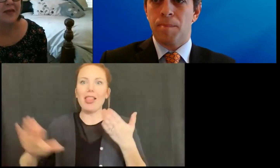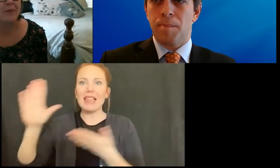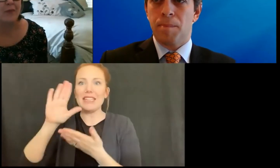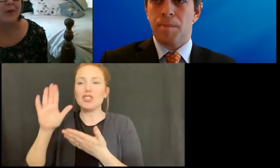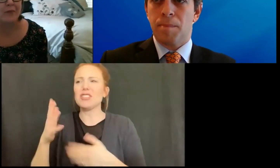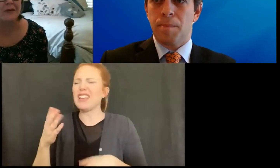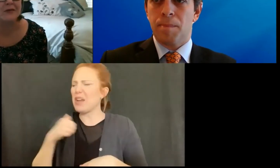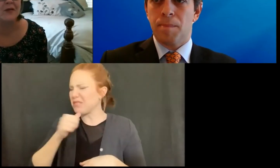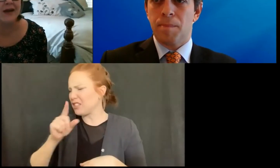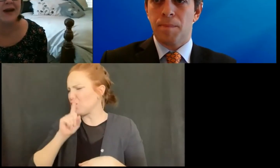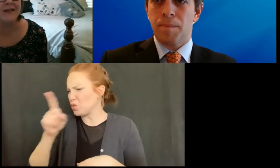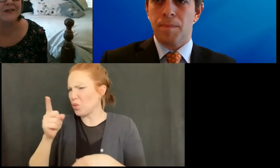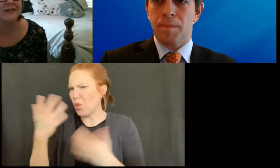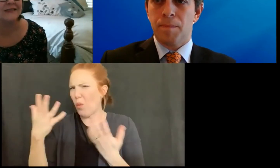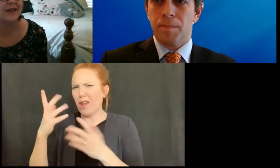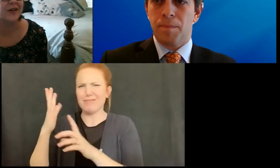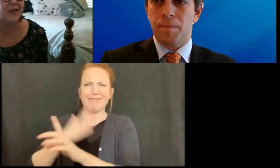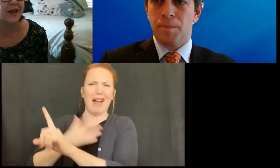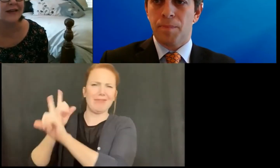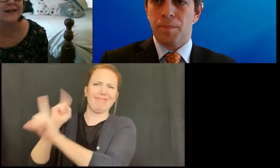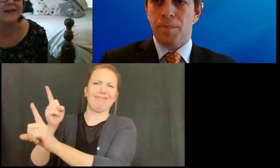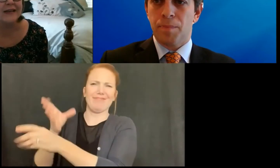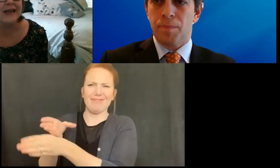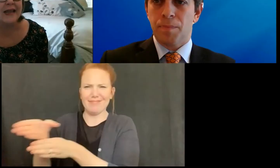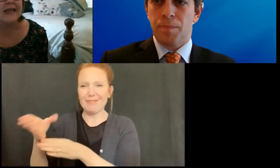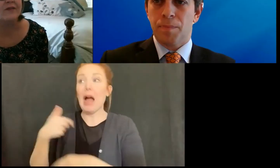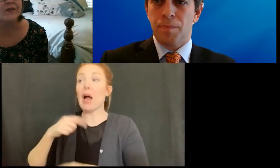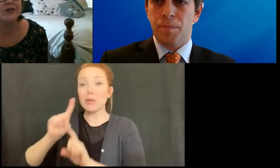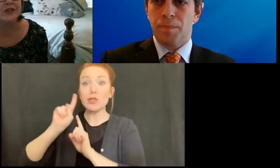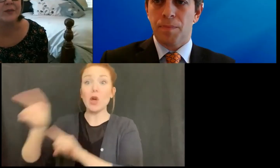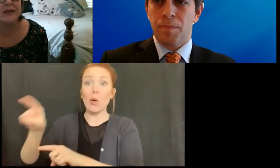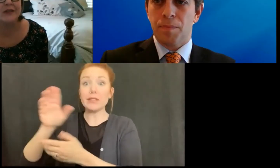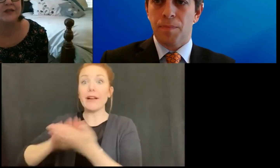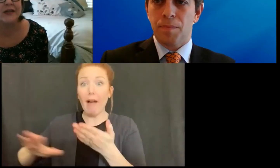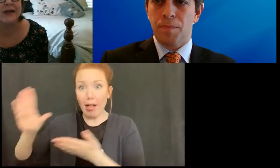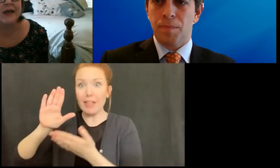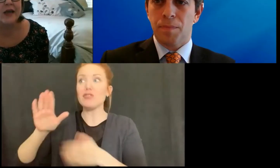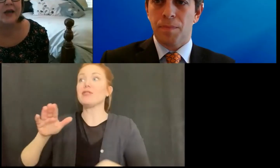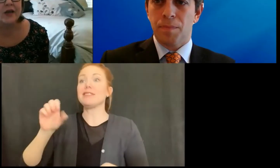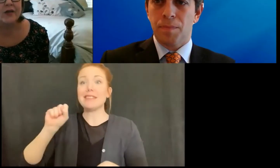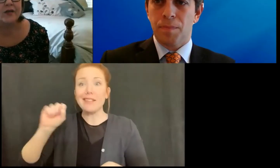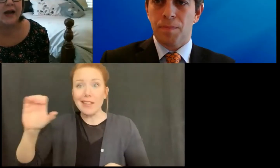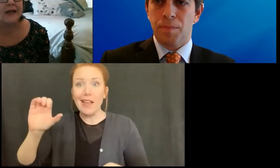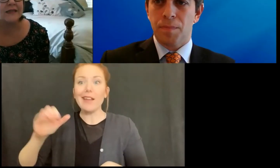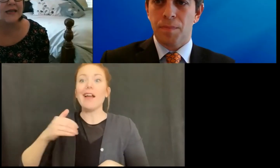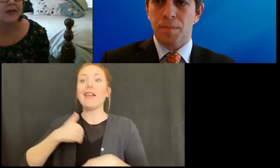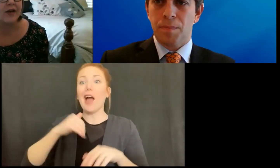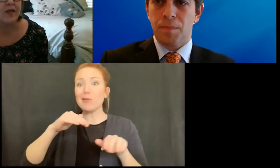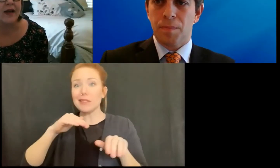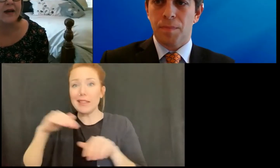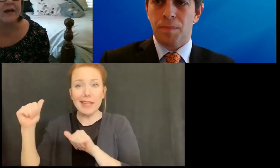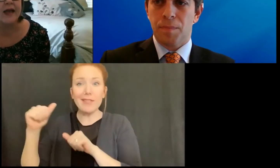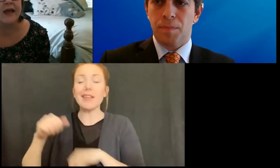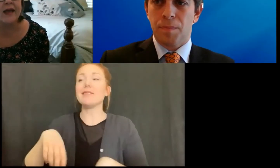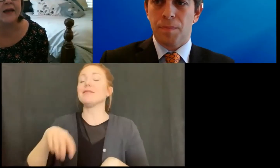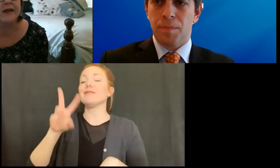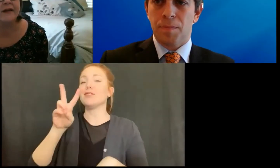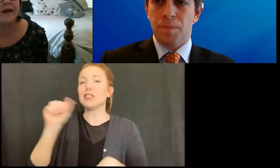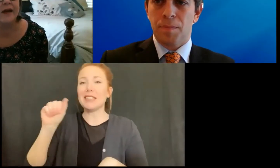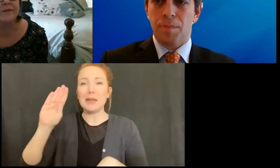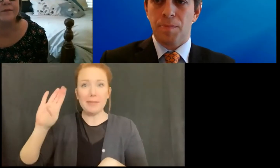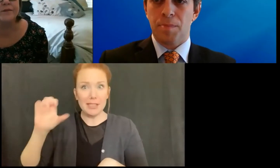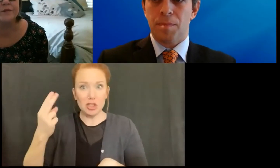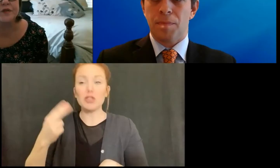going to be at that point, but I was going to college in South Carolina and leaving Virginia Beach. And so I got to South Carolina